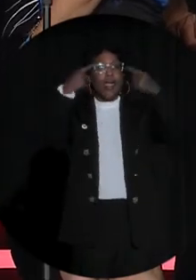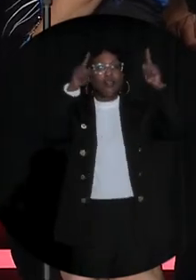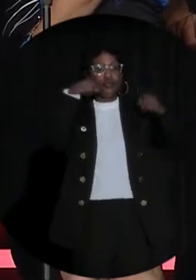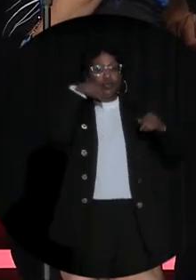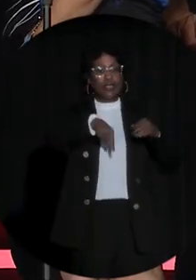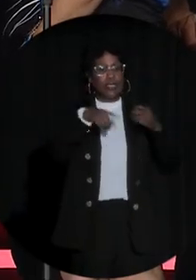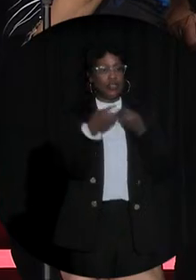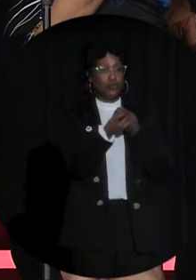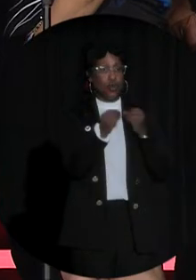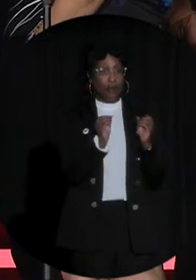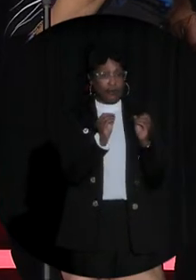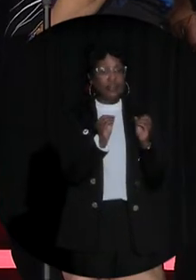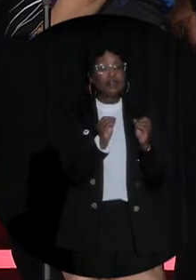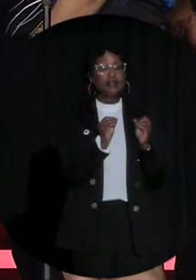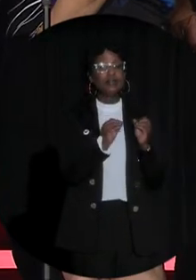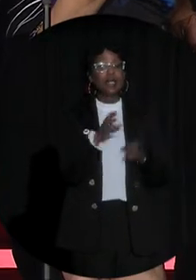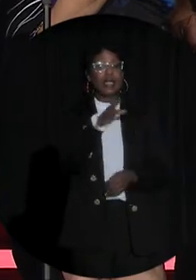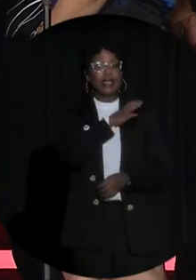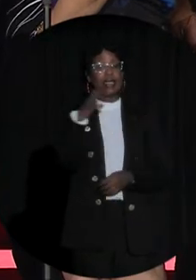execute the office of